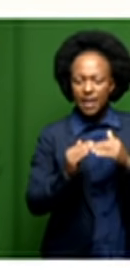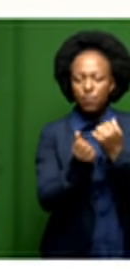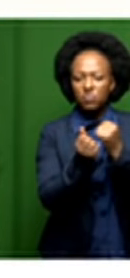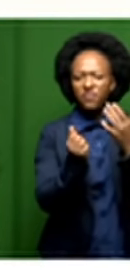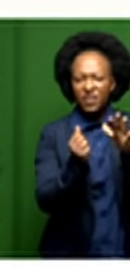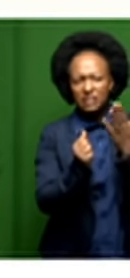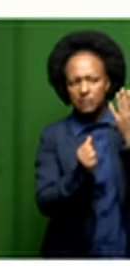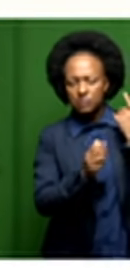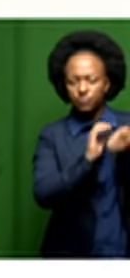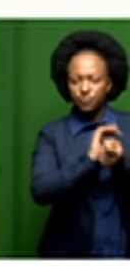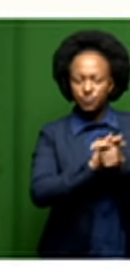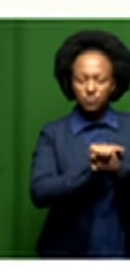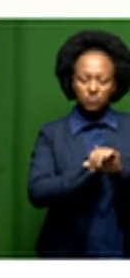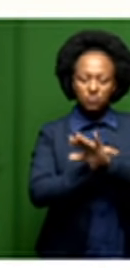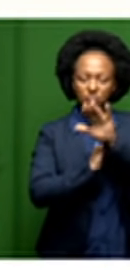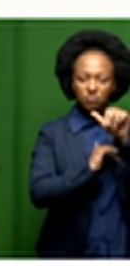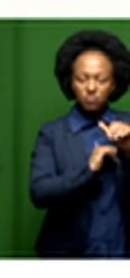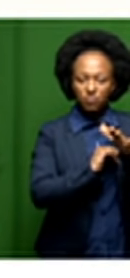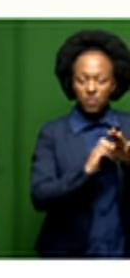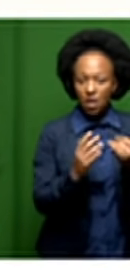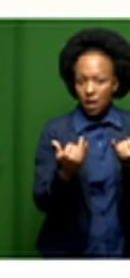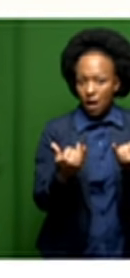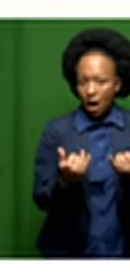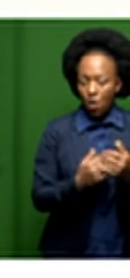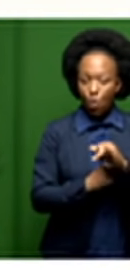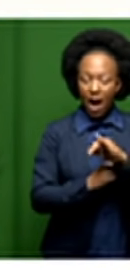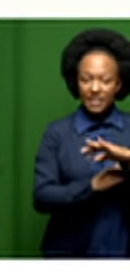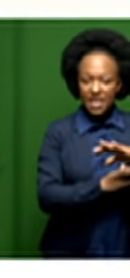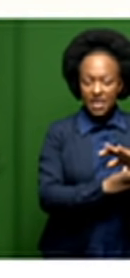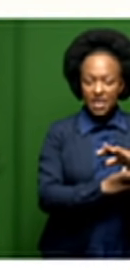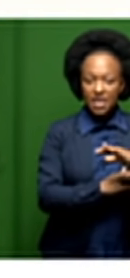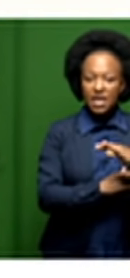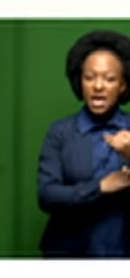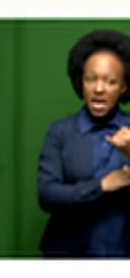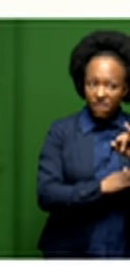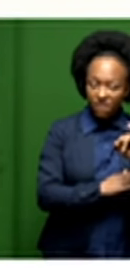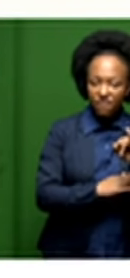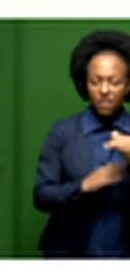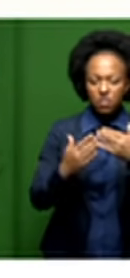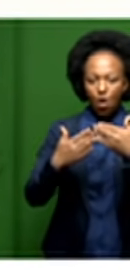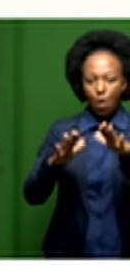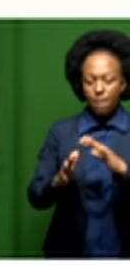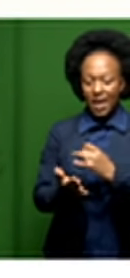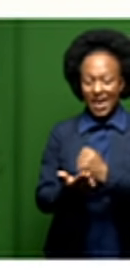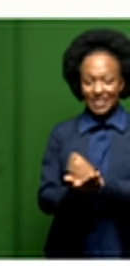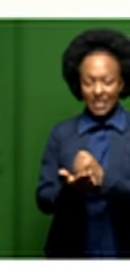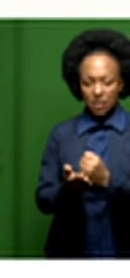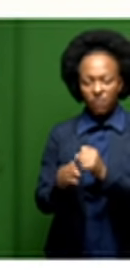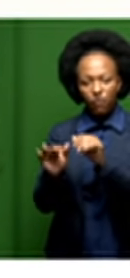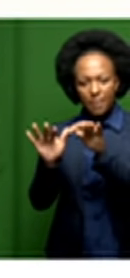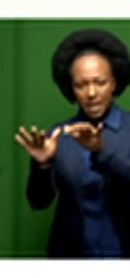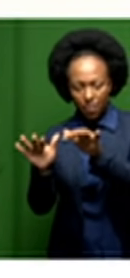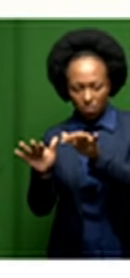Africa. So obviously, if now the IEC has to open up the registration for